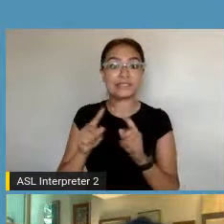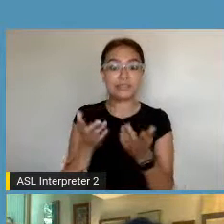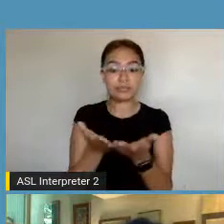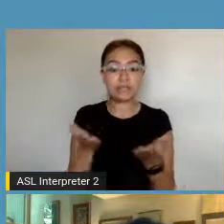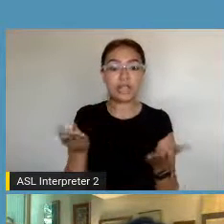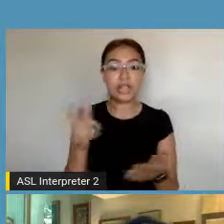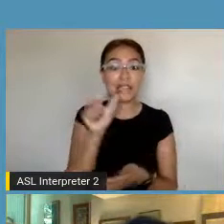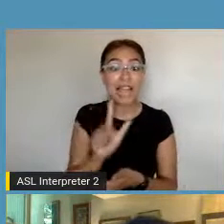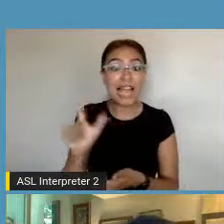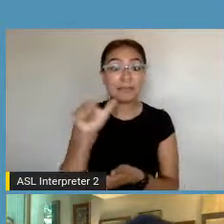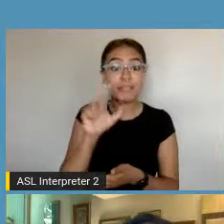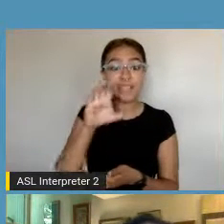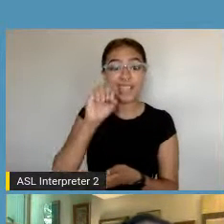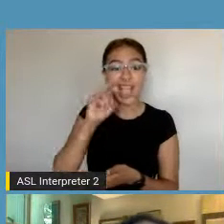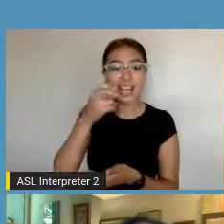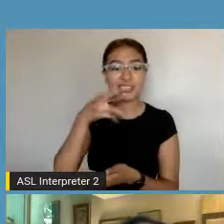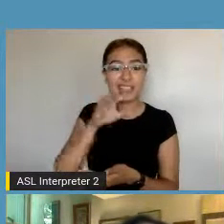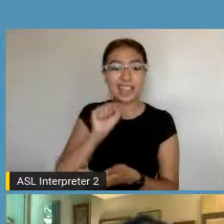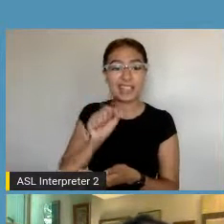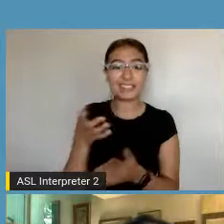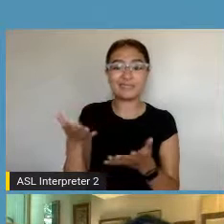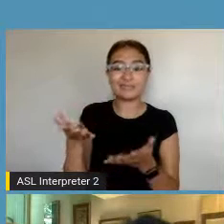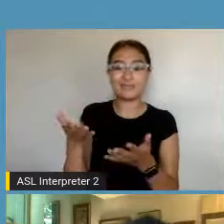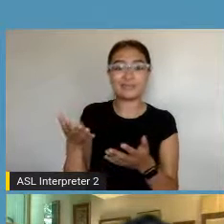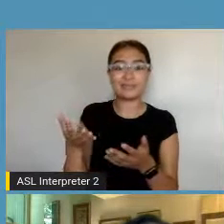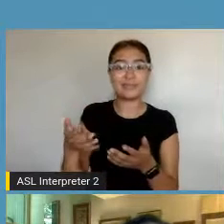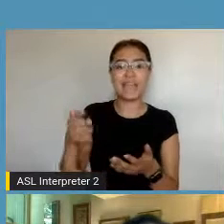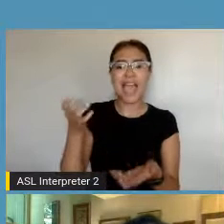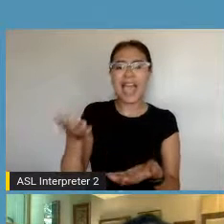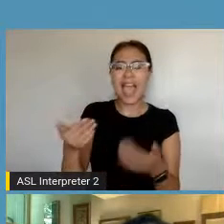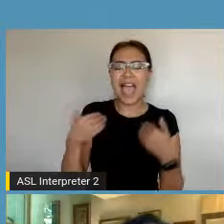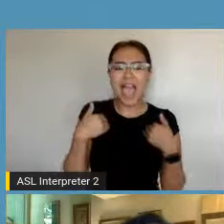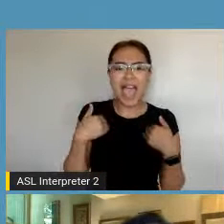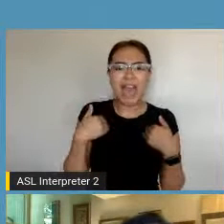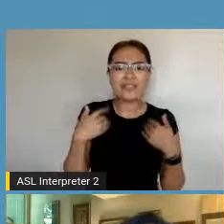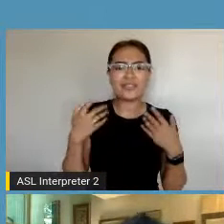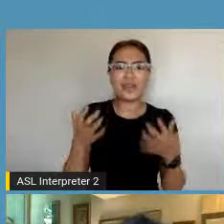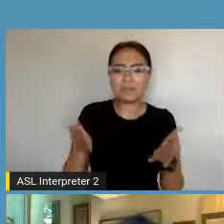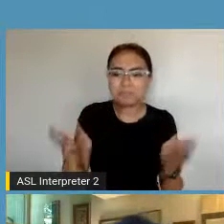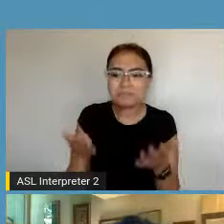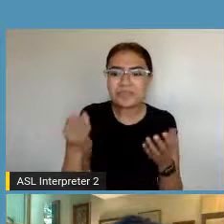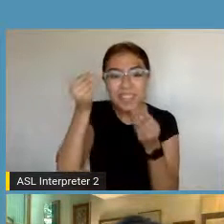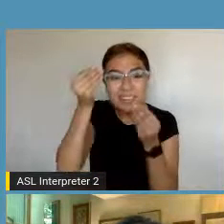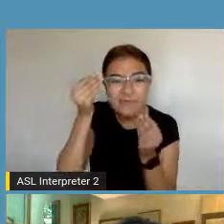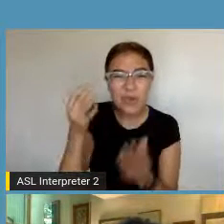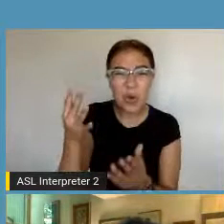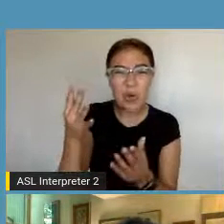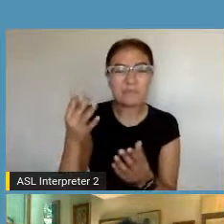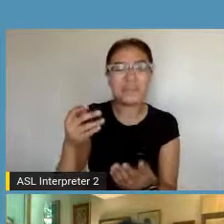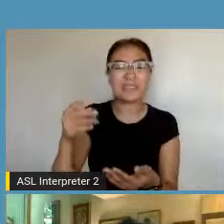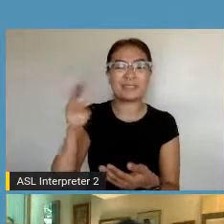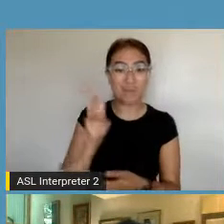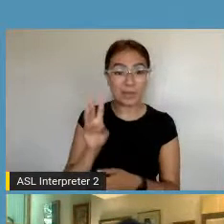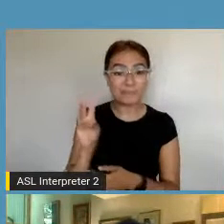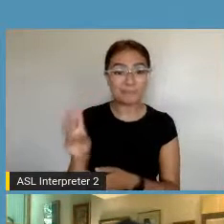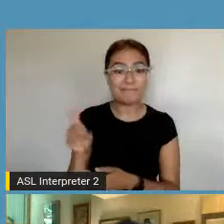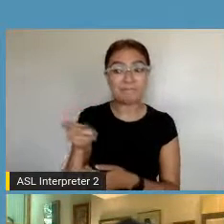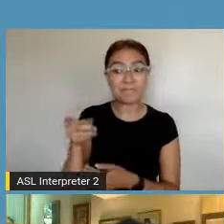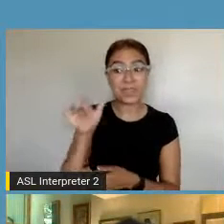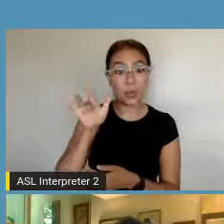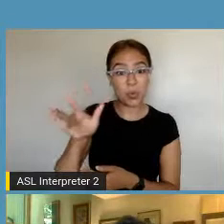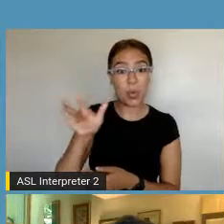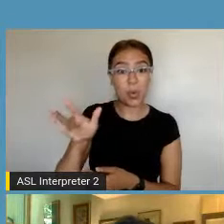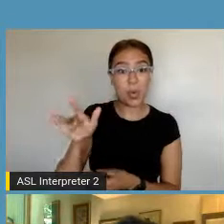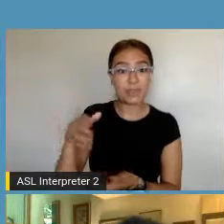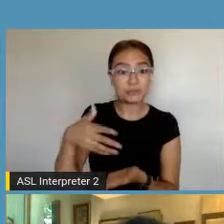has a very, very engaged and informative digital preservation website. The Canadian Heritage